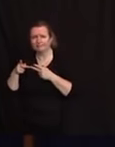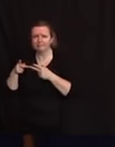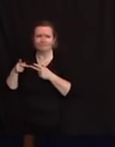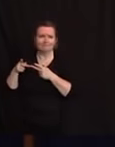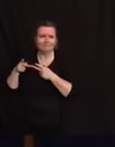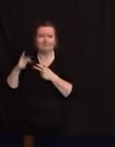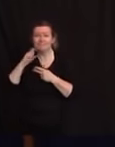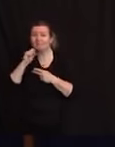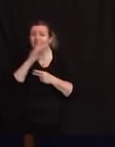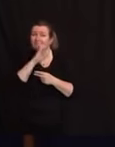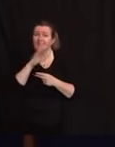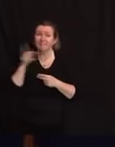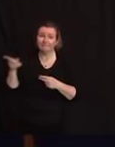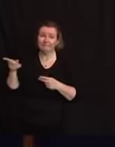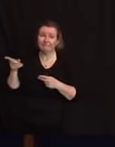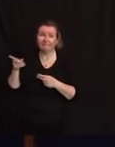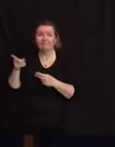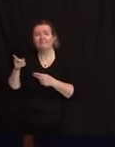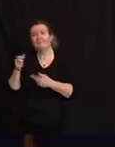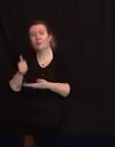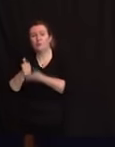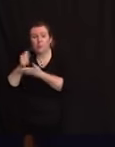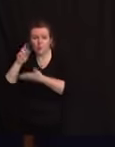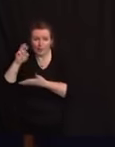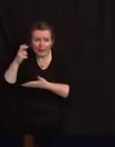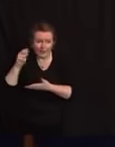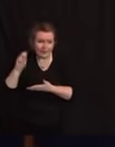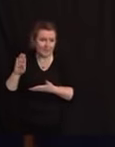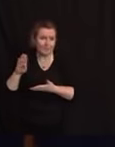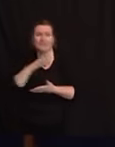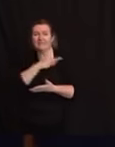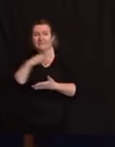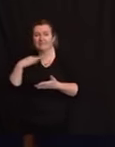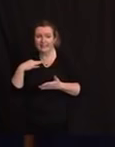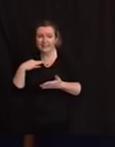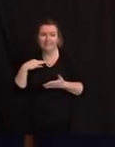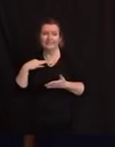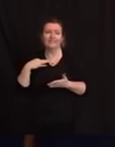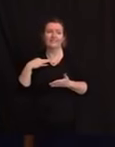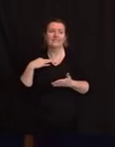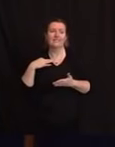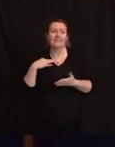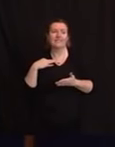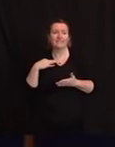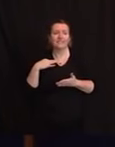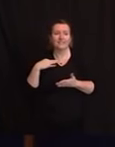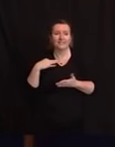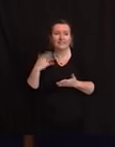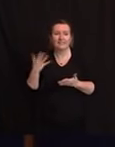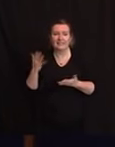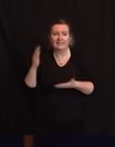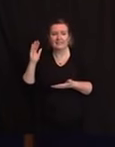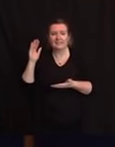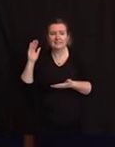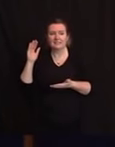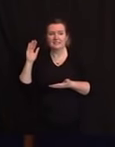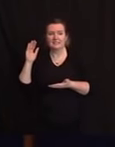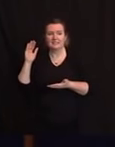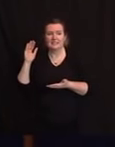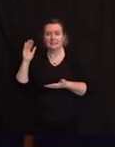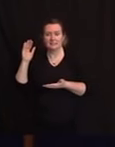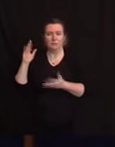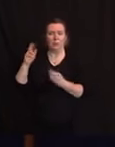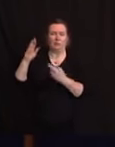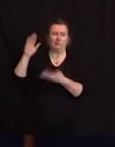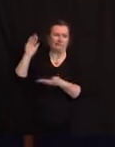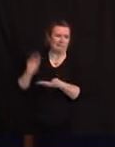their staff is still there, they have a lower percentage perhaps of COVID-positive patients, those necessary services are